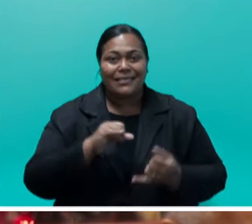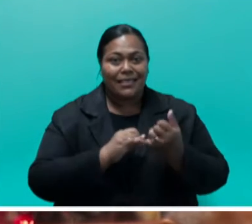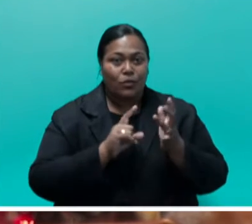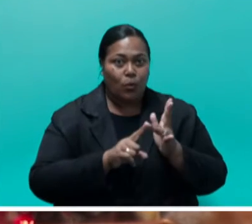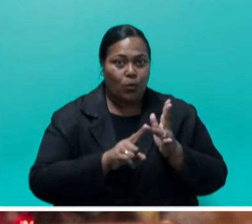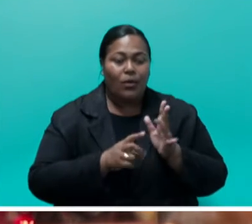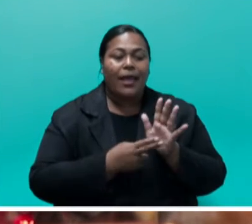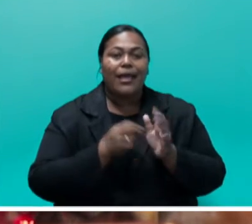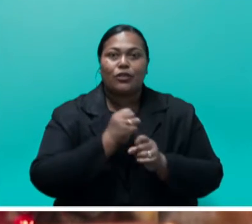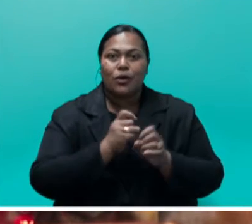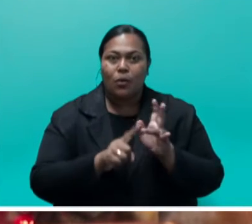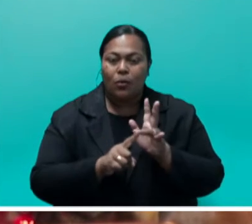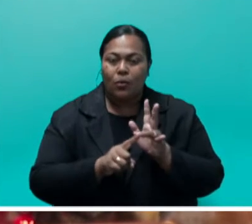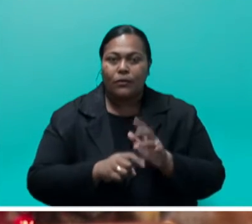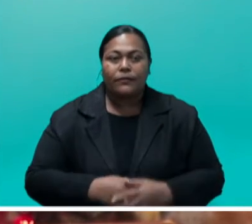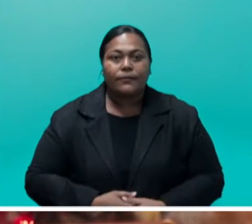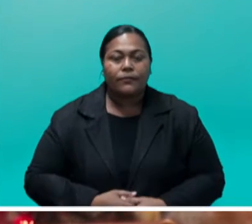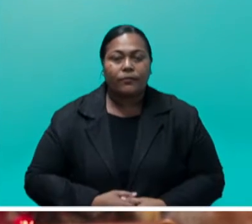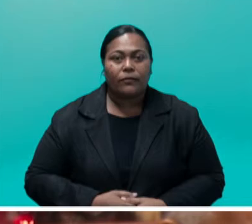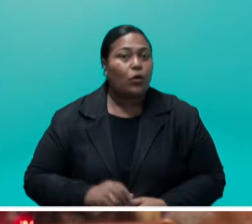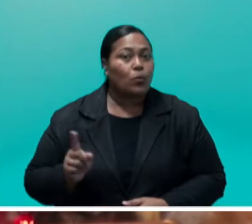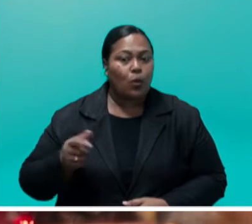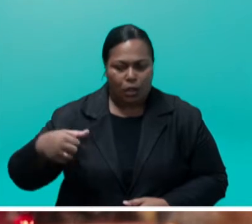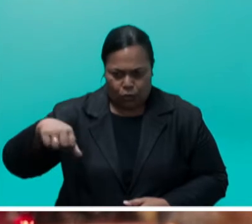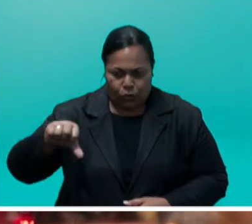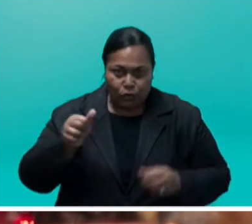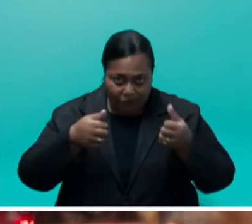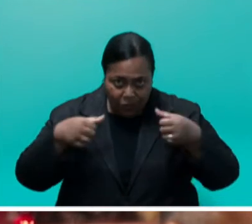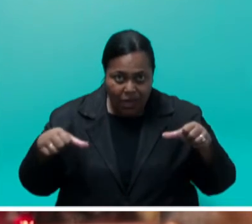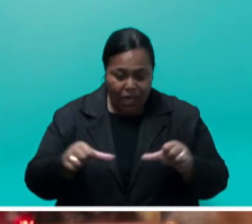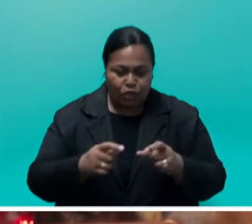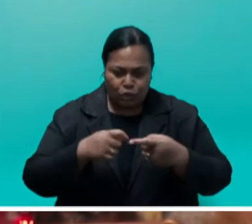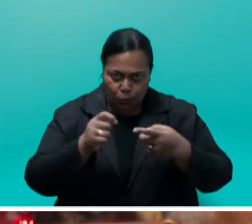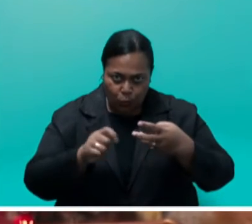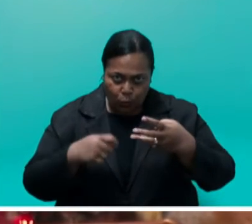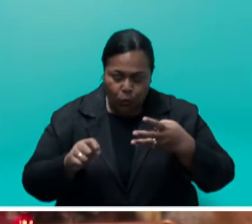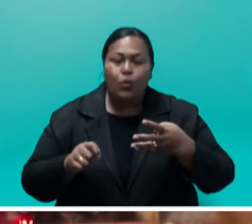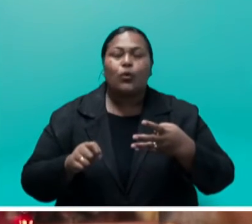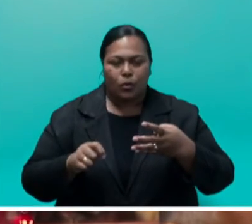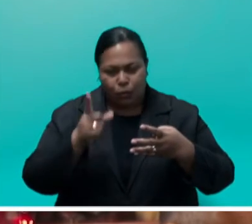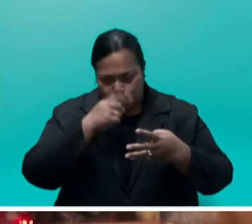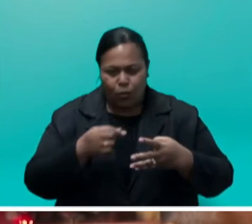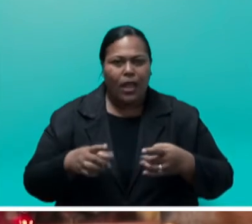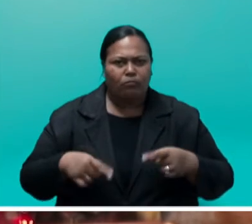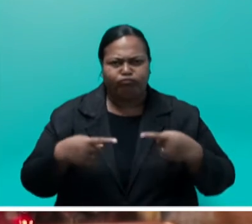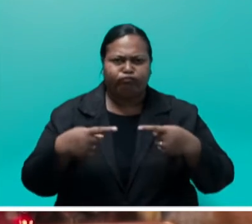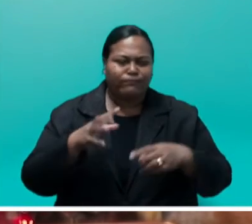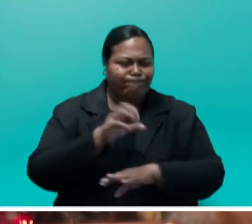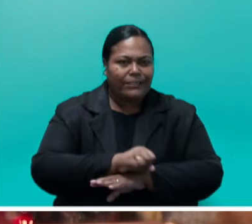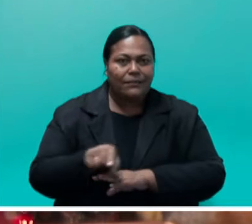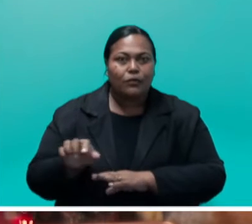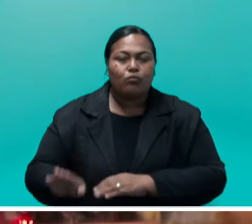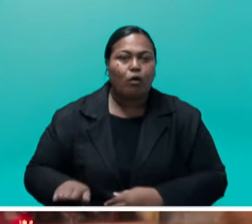and NGOs on the use of agriculture as a tool to fight poverty. Government will use